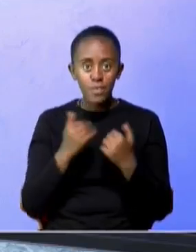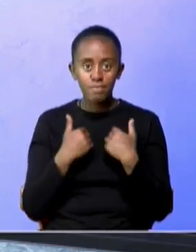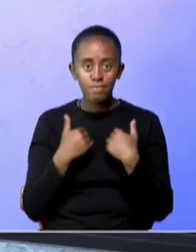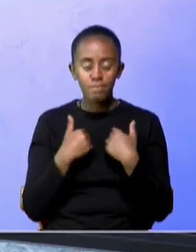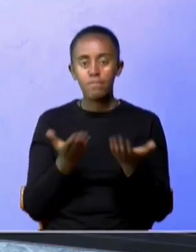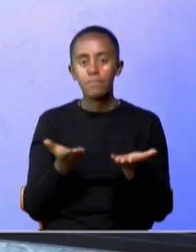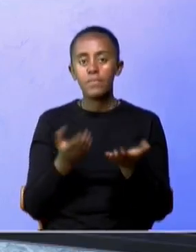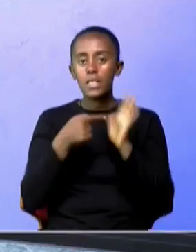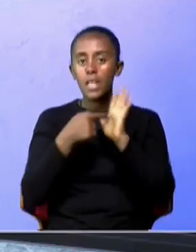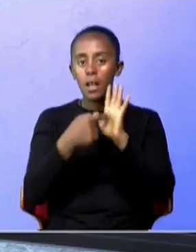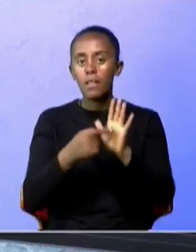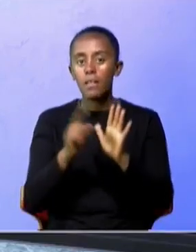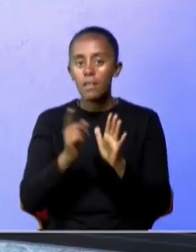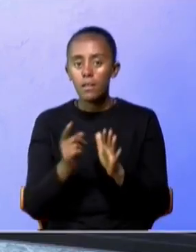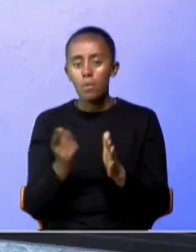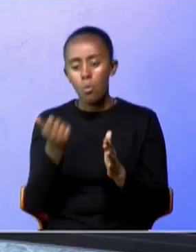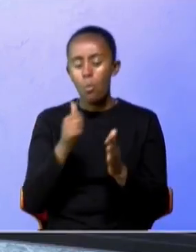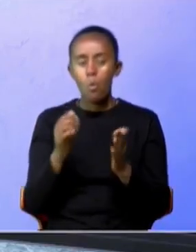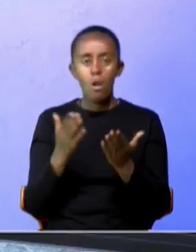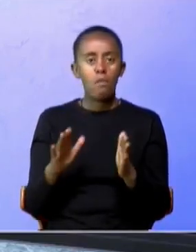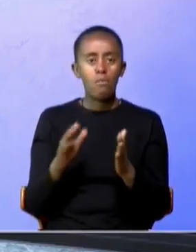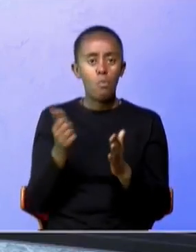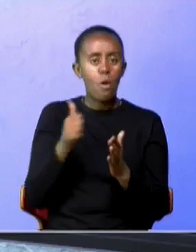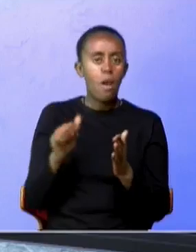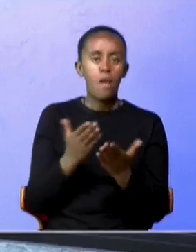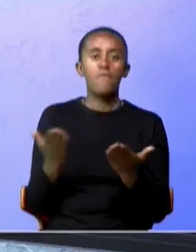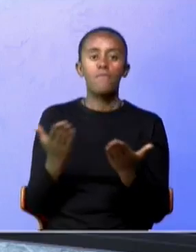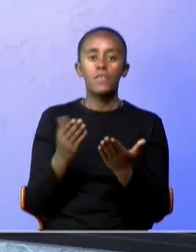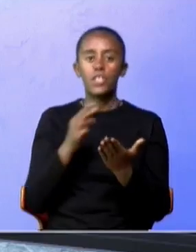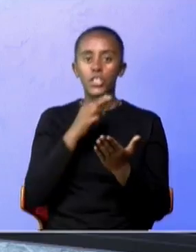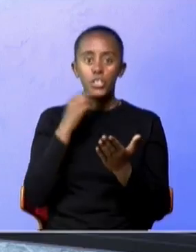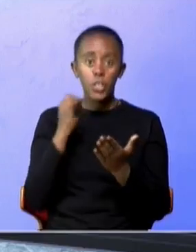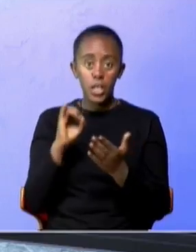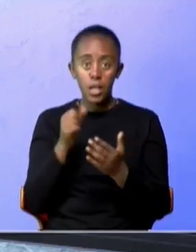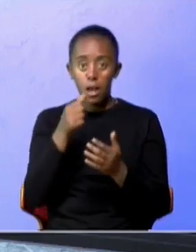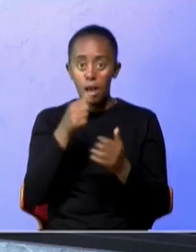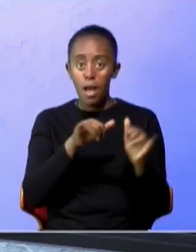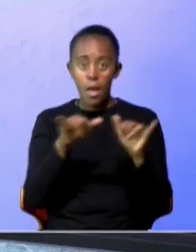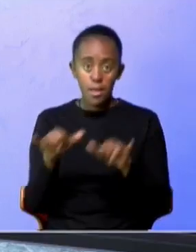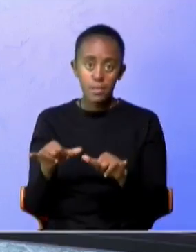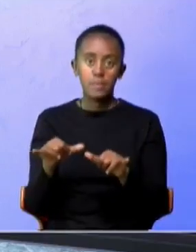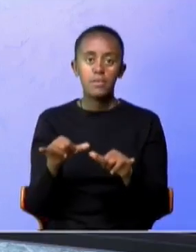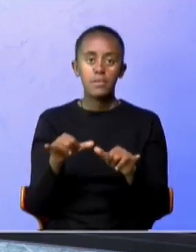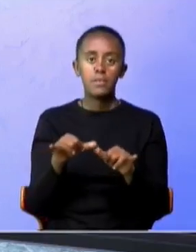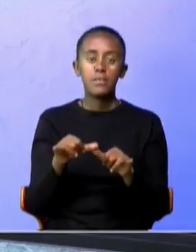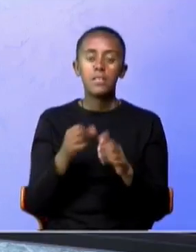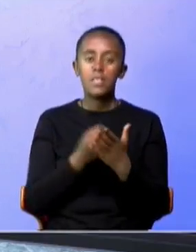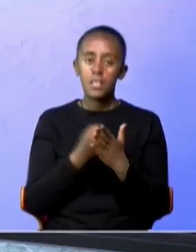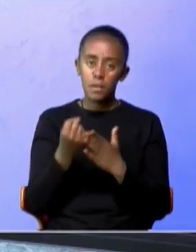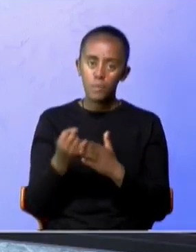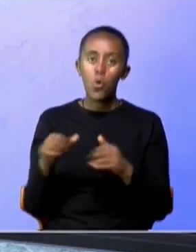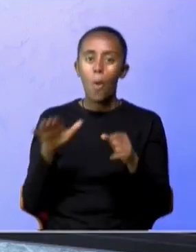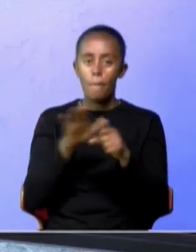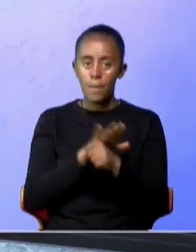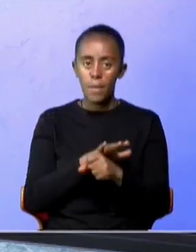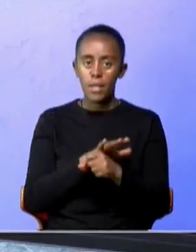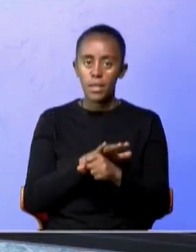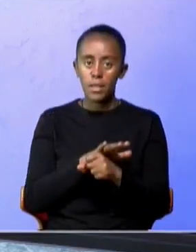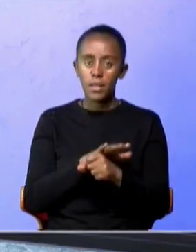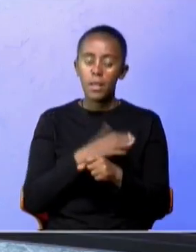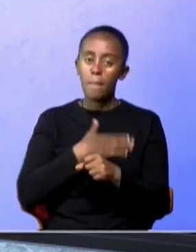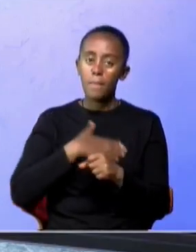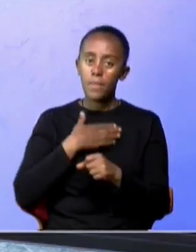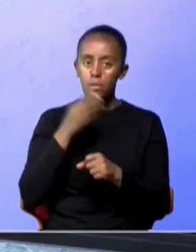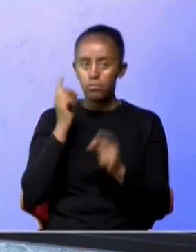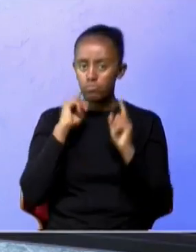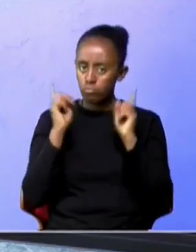an indicator whenever we're using gerunds as what? As subject complements. Please do not